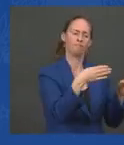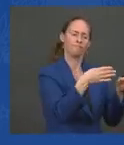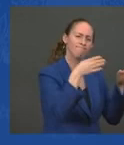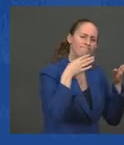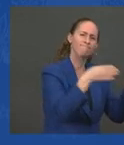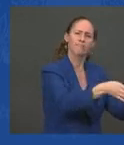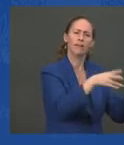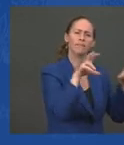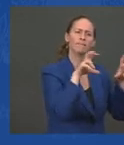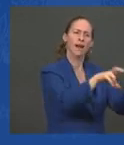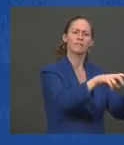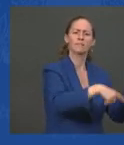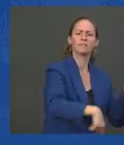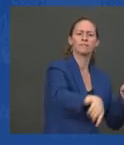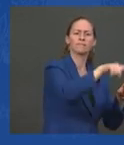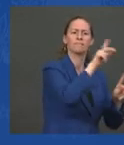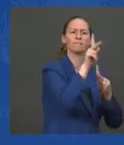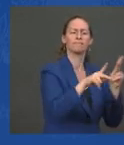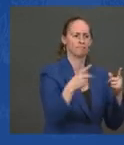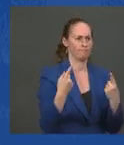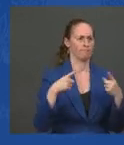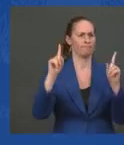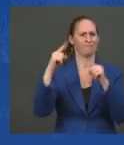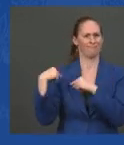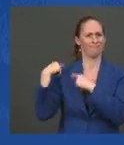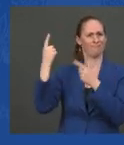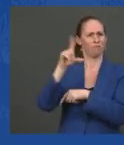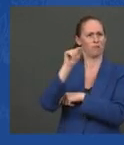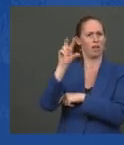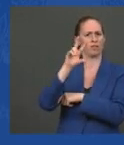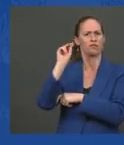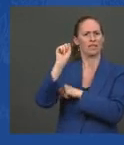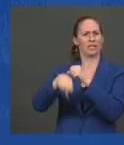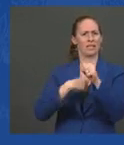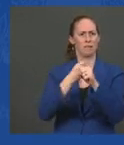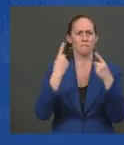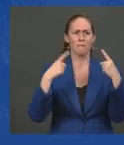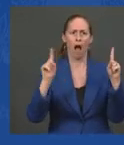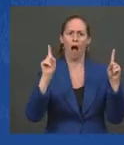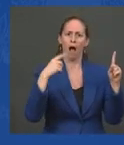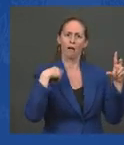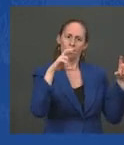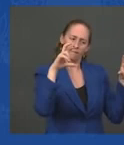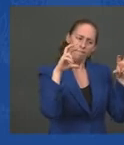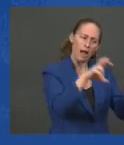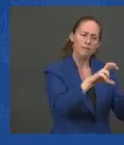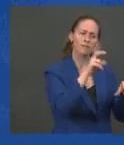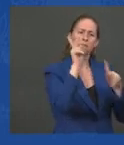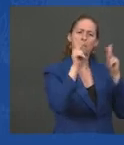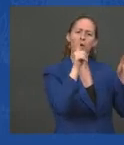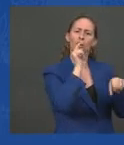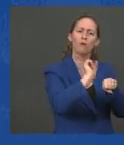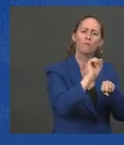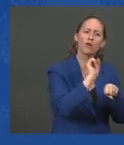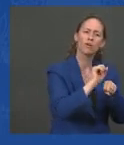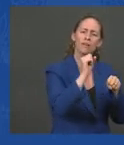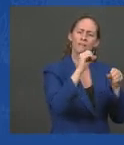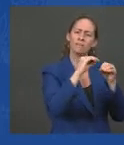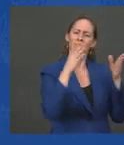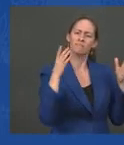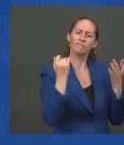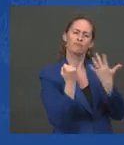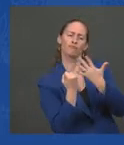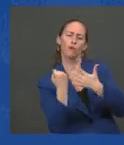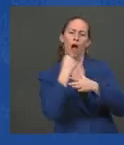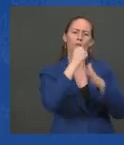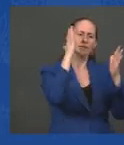couple generations, we're going to be investing in working families, putting them first and helping them get ahead rather than the wealthy